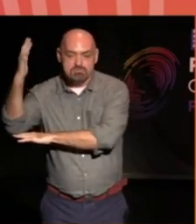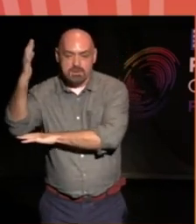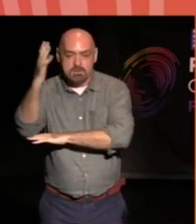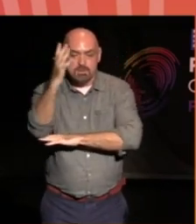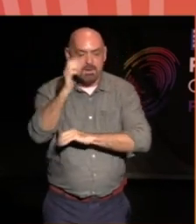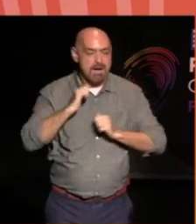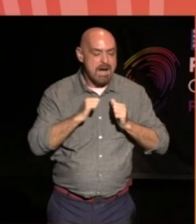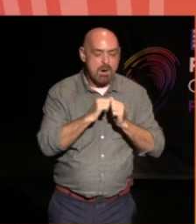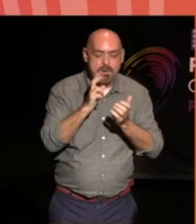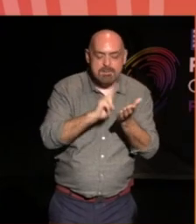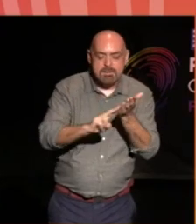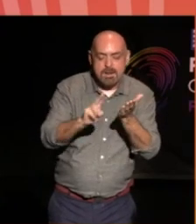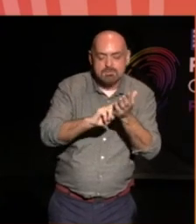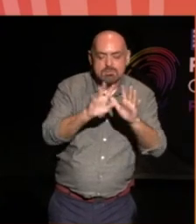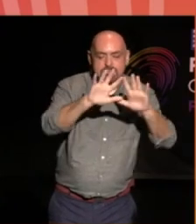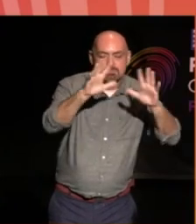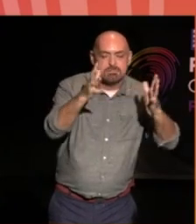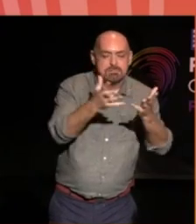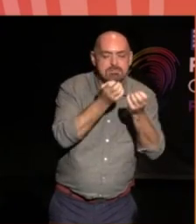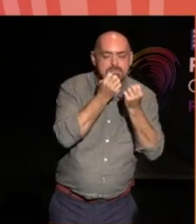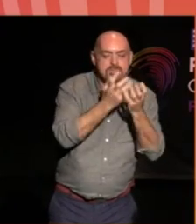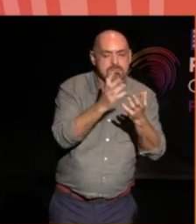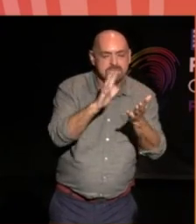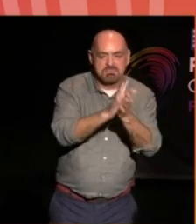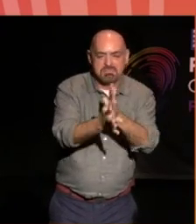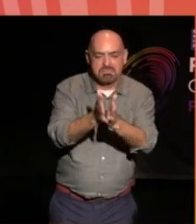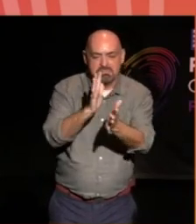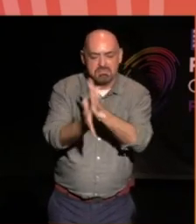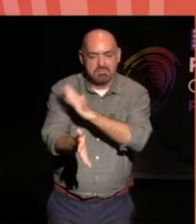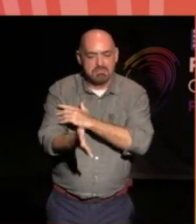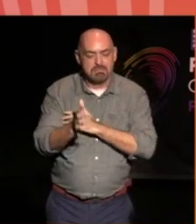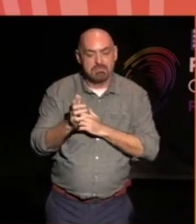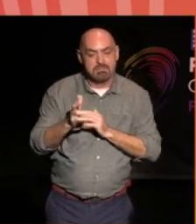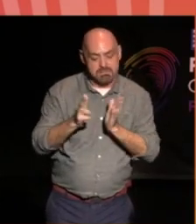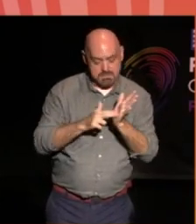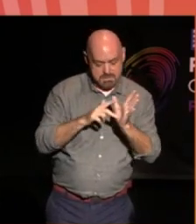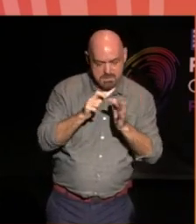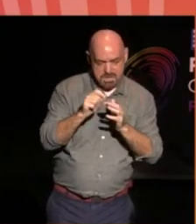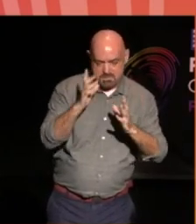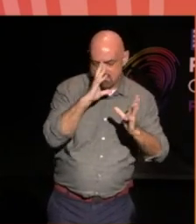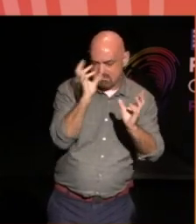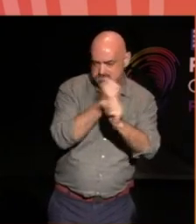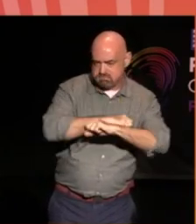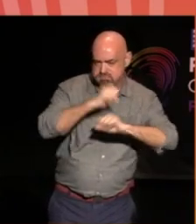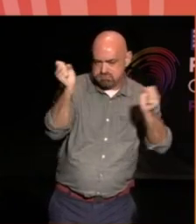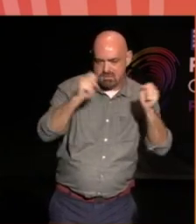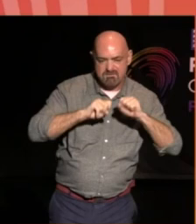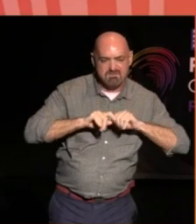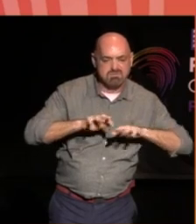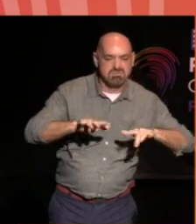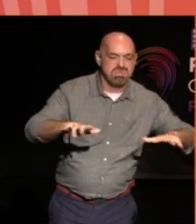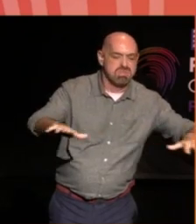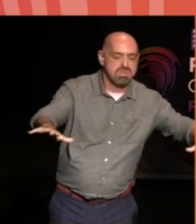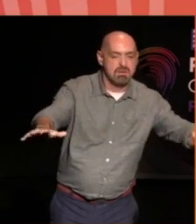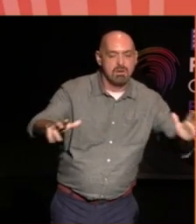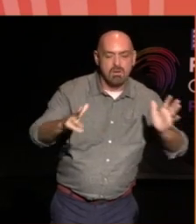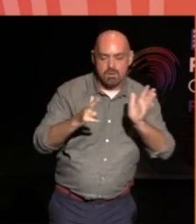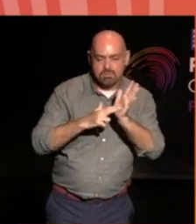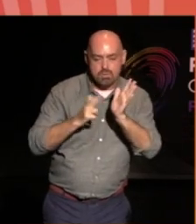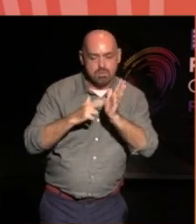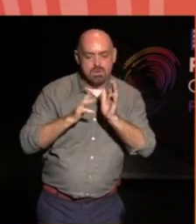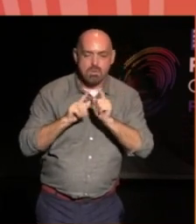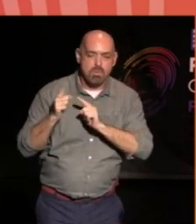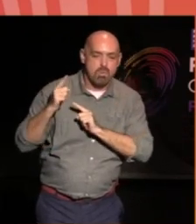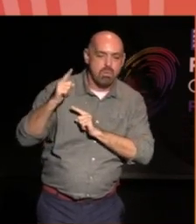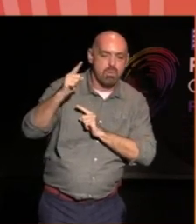wonder in chaotic sprawl. It counts napalm and counts nuclear warheads and the armored